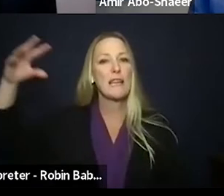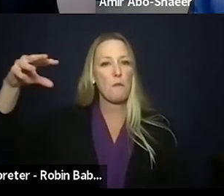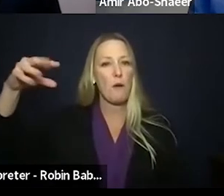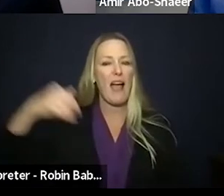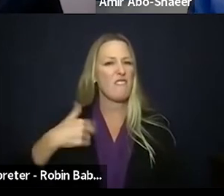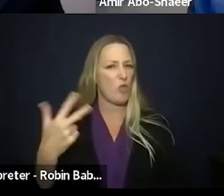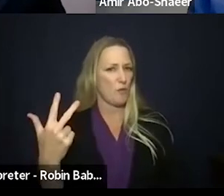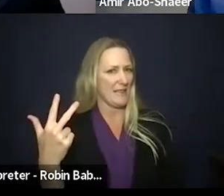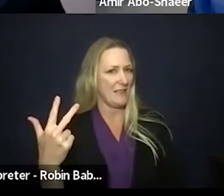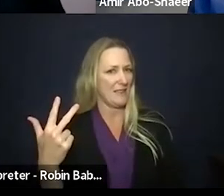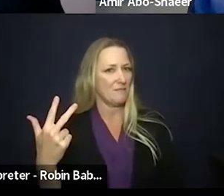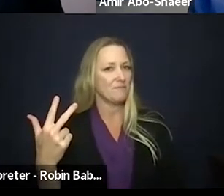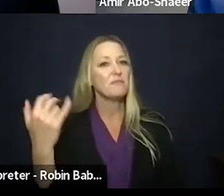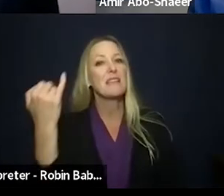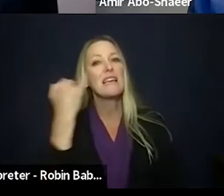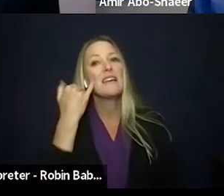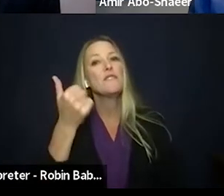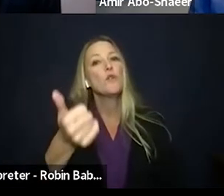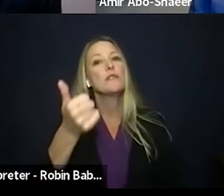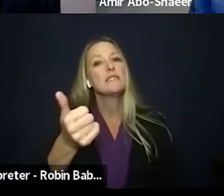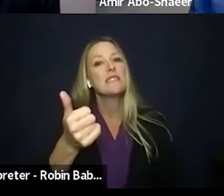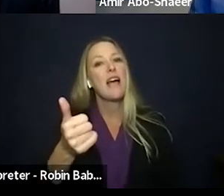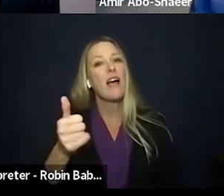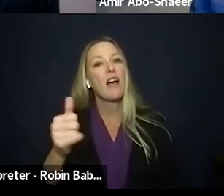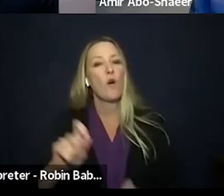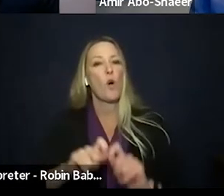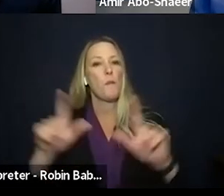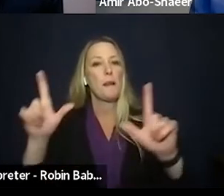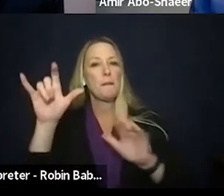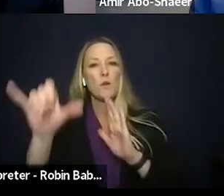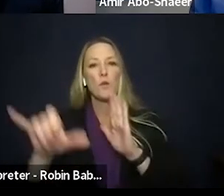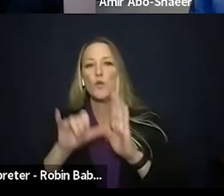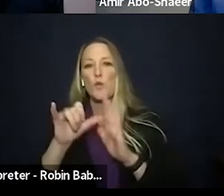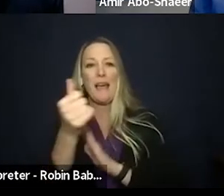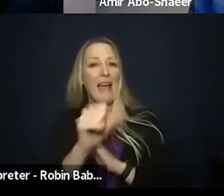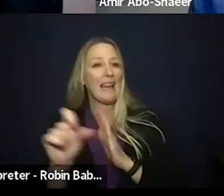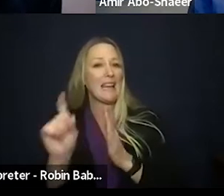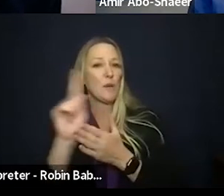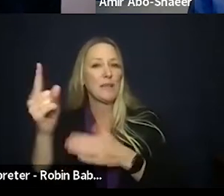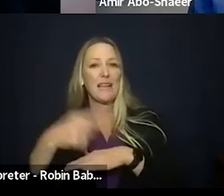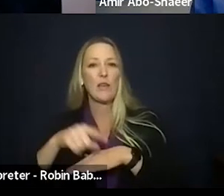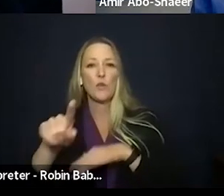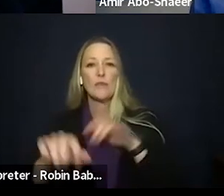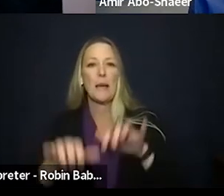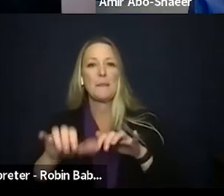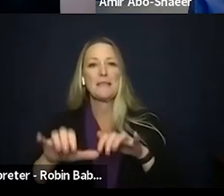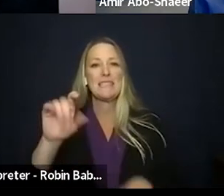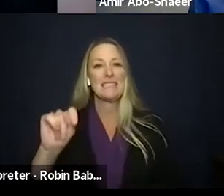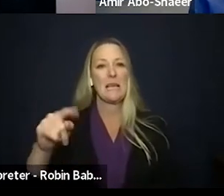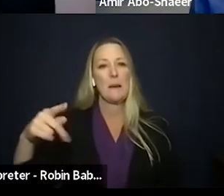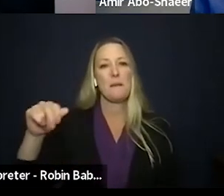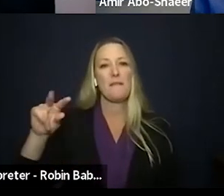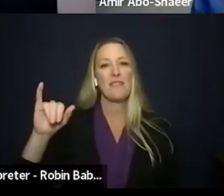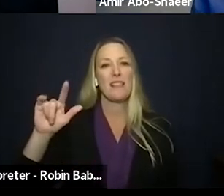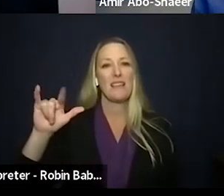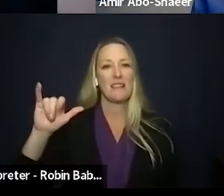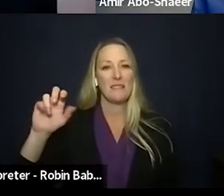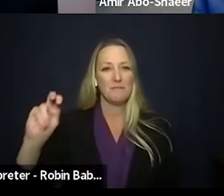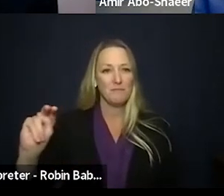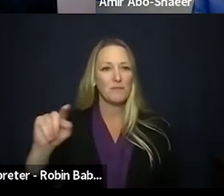up and if you go actually to youtube on any weekday you can just type in ct pavilion into youtube and you can watch and